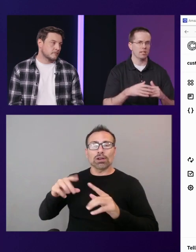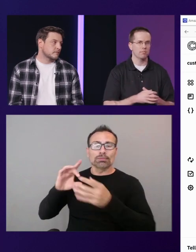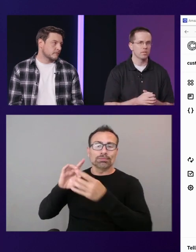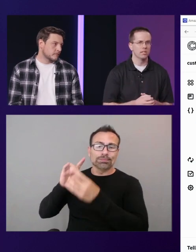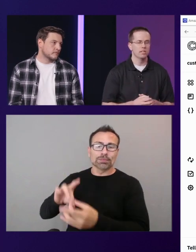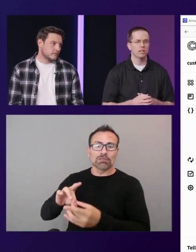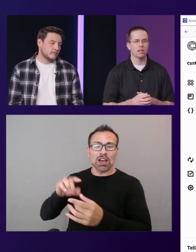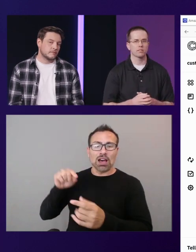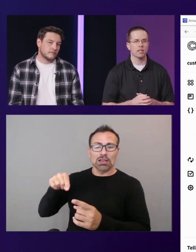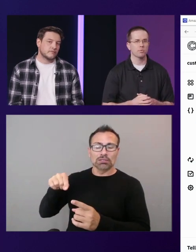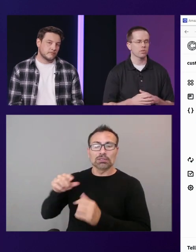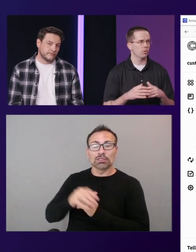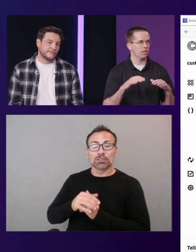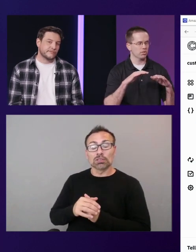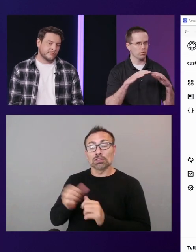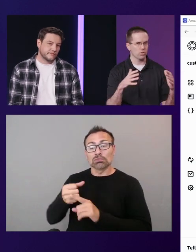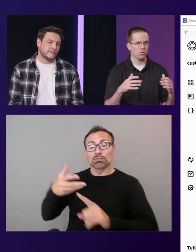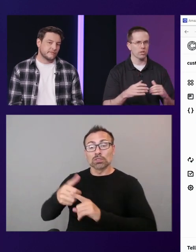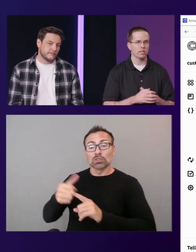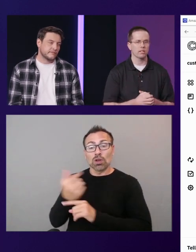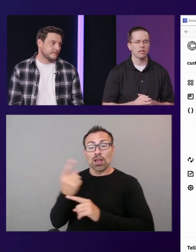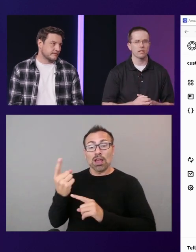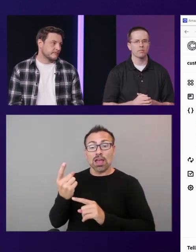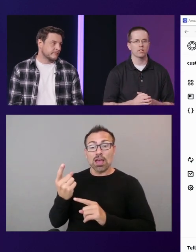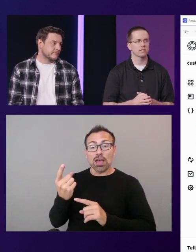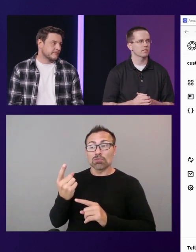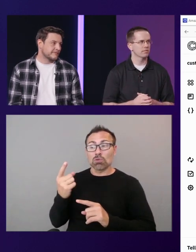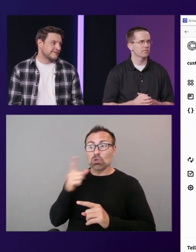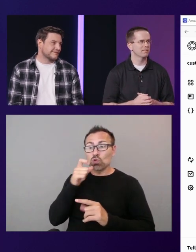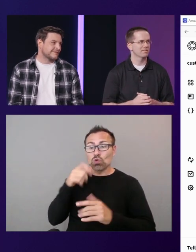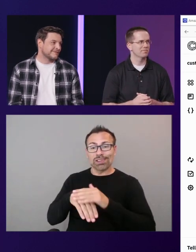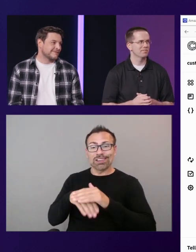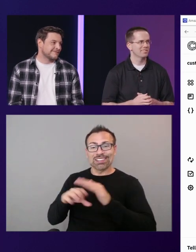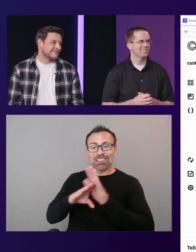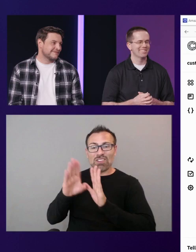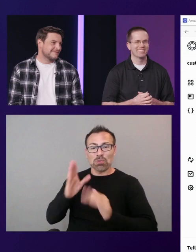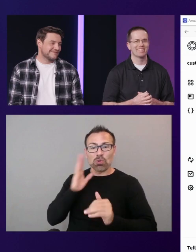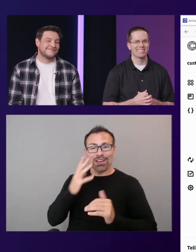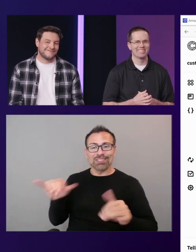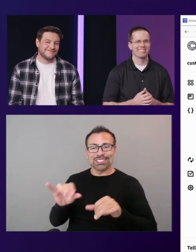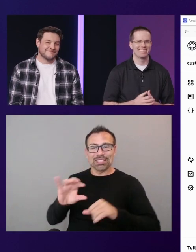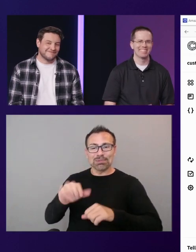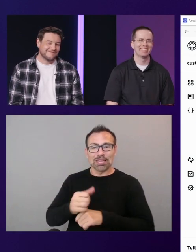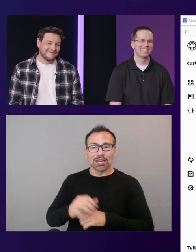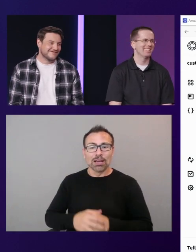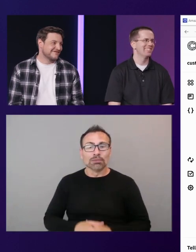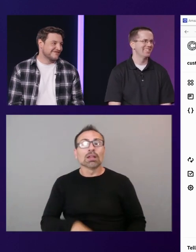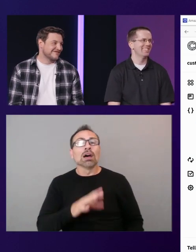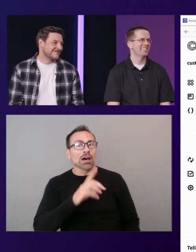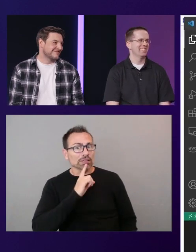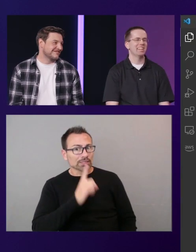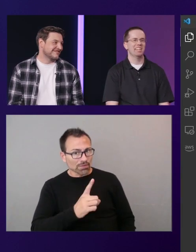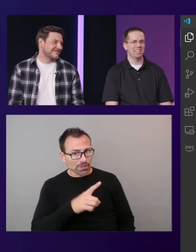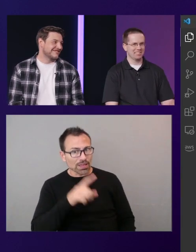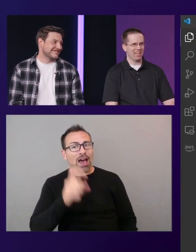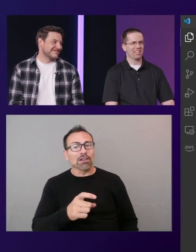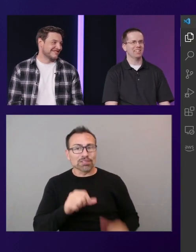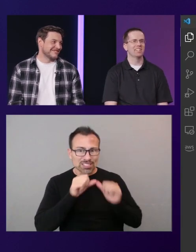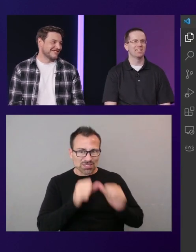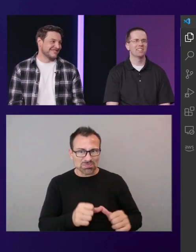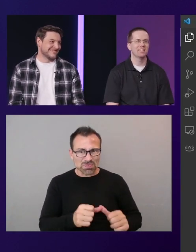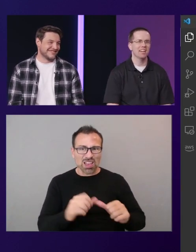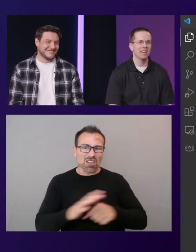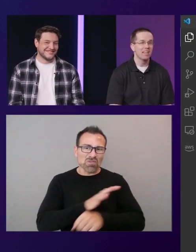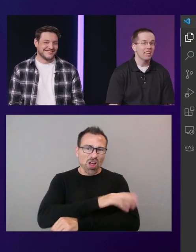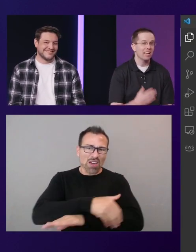exact same setup so that we make sure that we're all working and I everything. definitely haven't spent an entire afternoon setting the Java environment variables. Exactly.